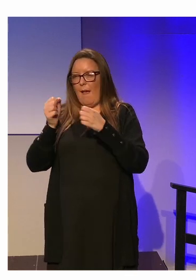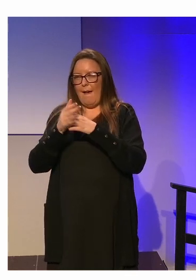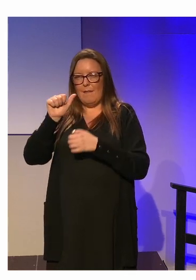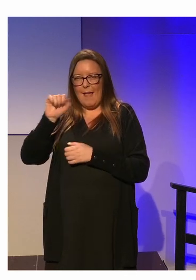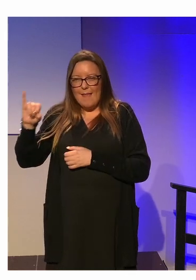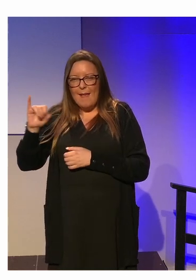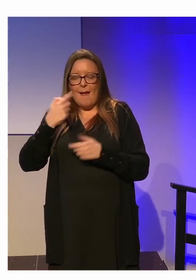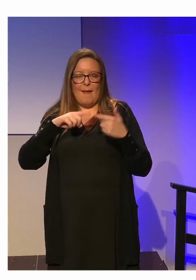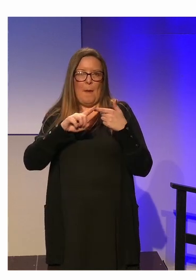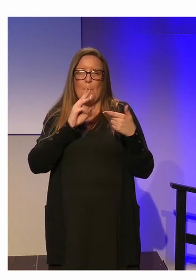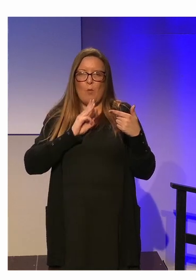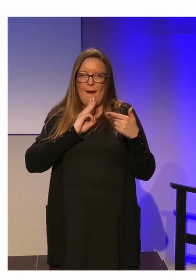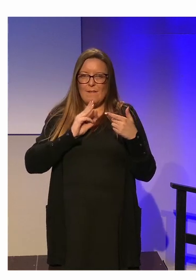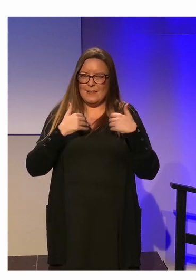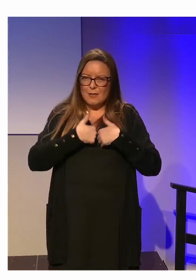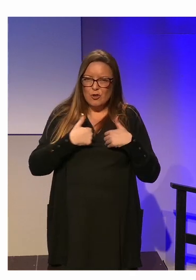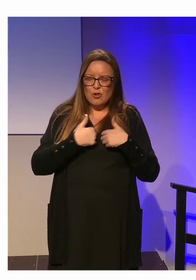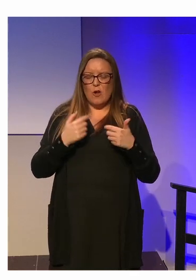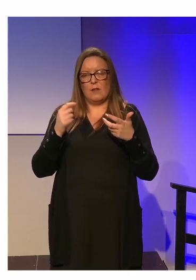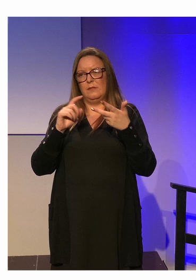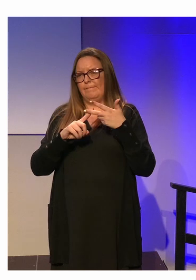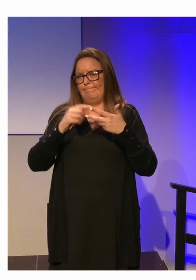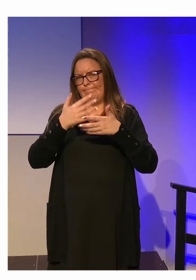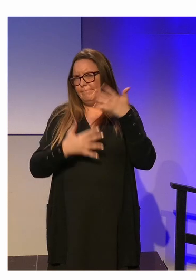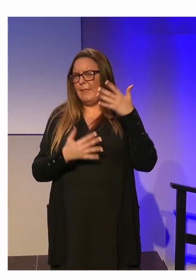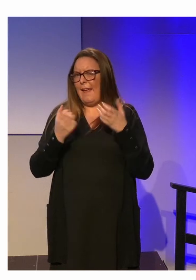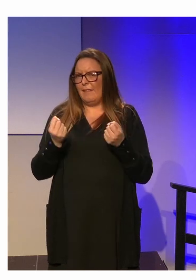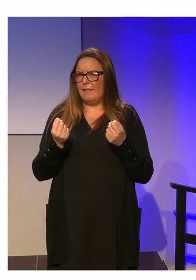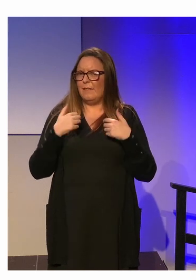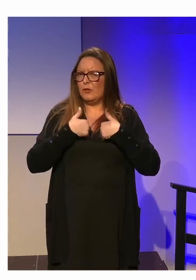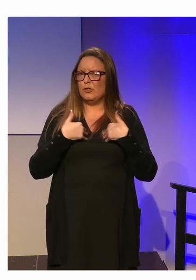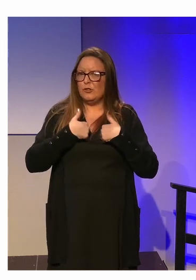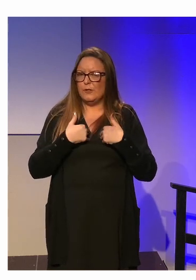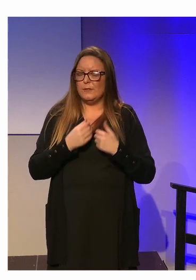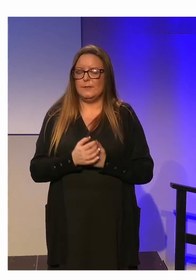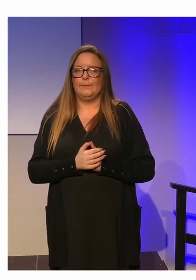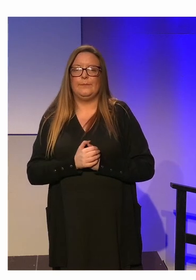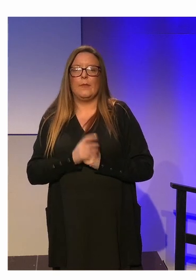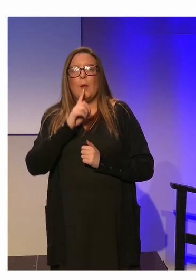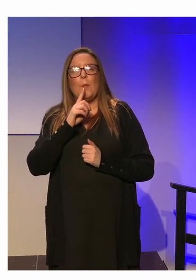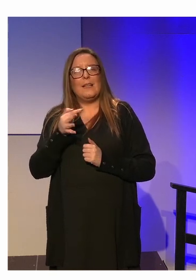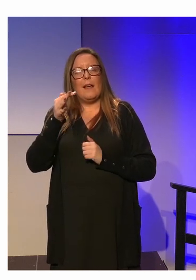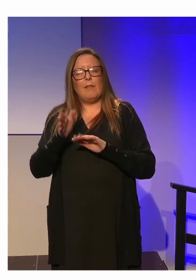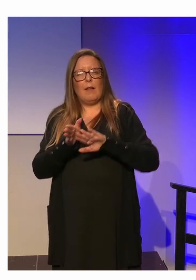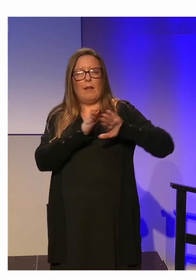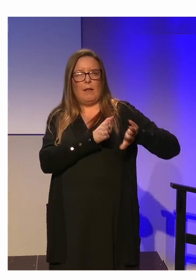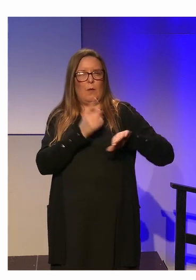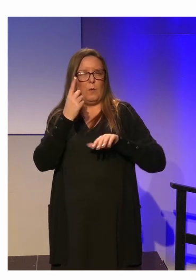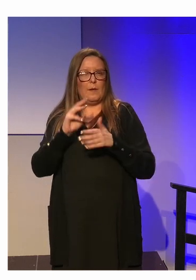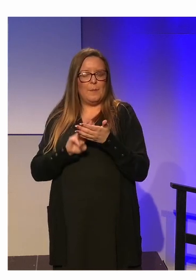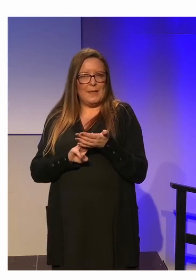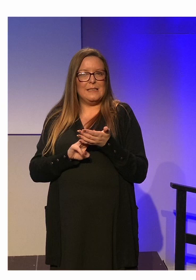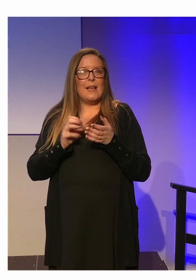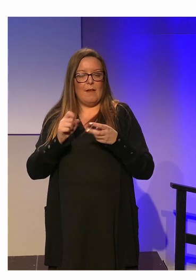data privacy concerns. There are legitimate concerns. But if you put them aside for just a minute, there's just